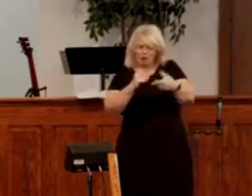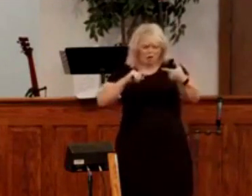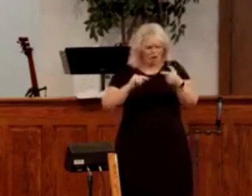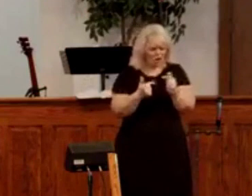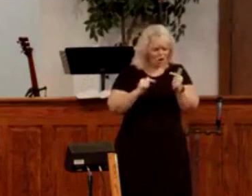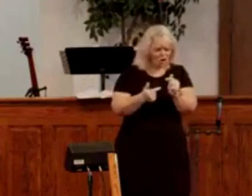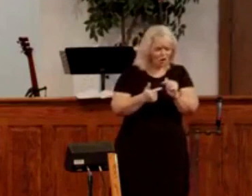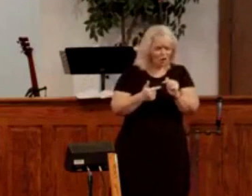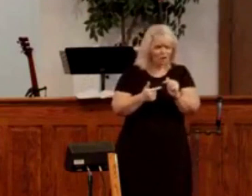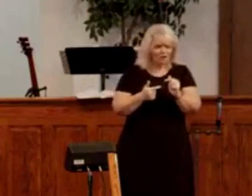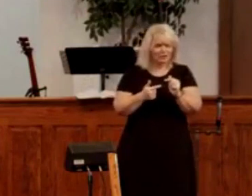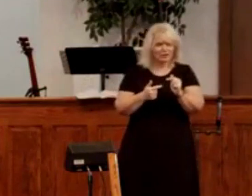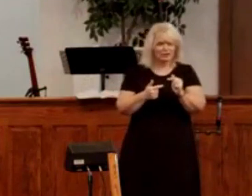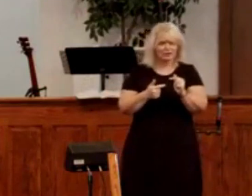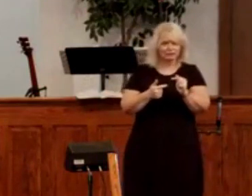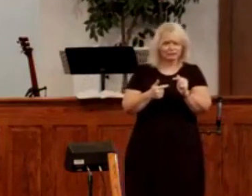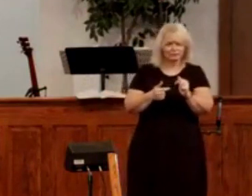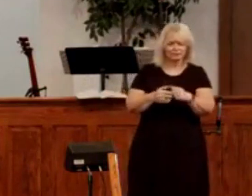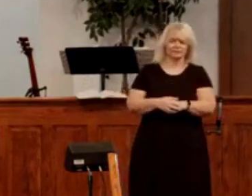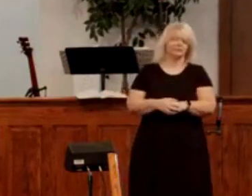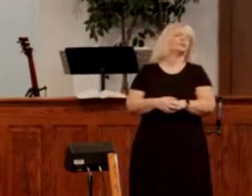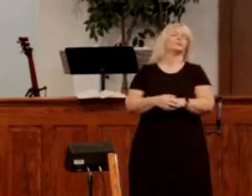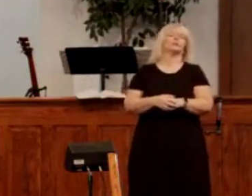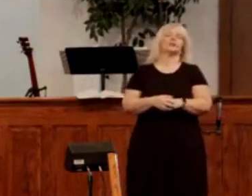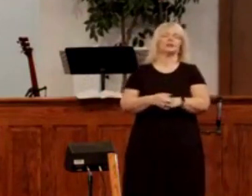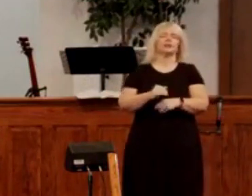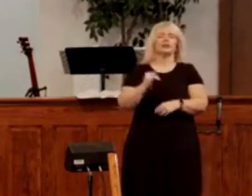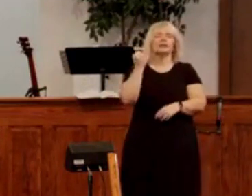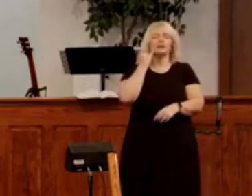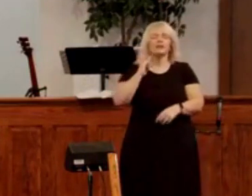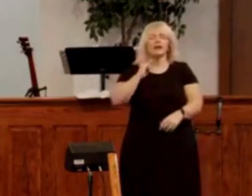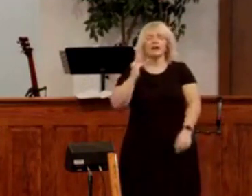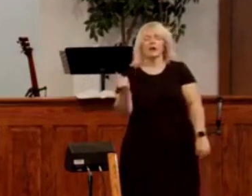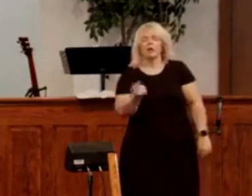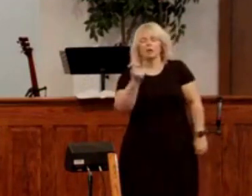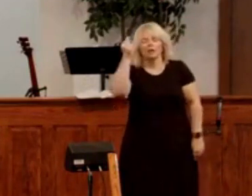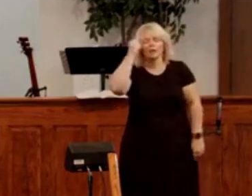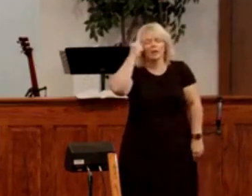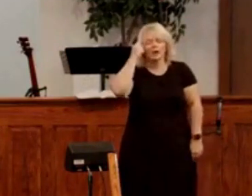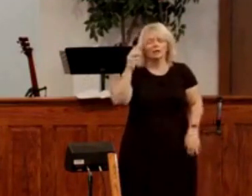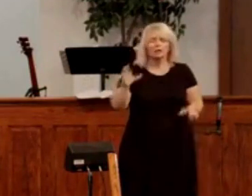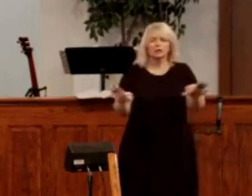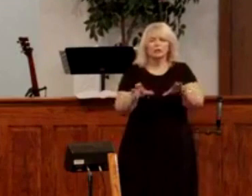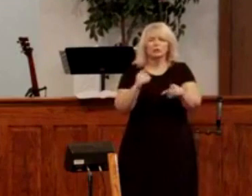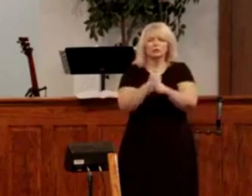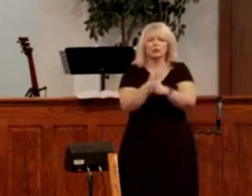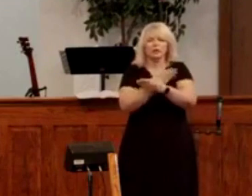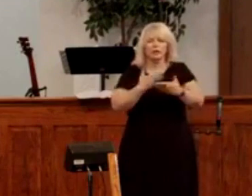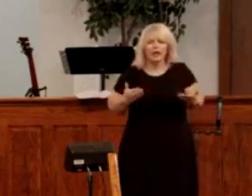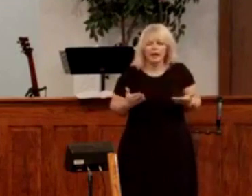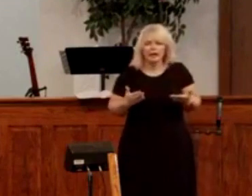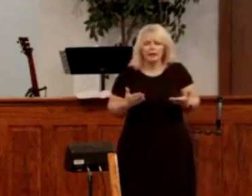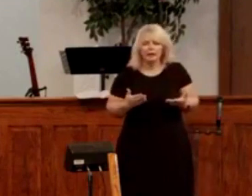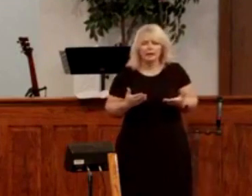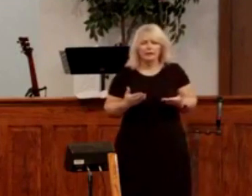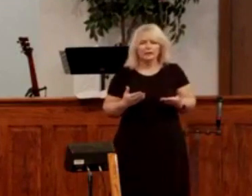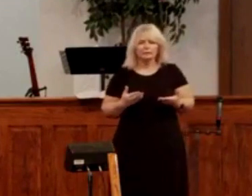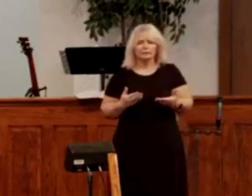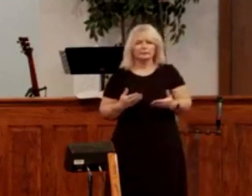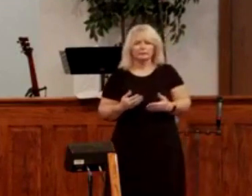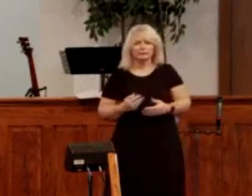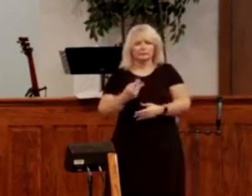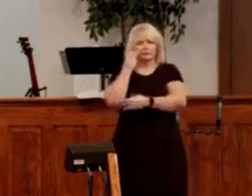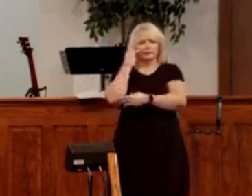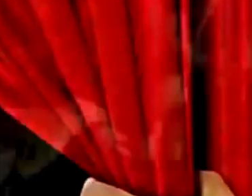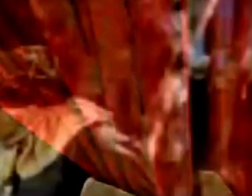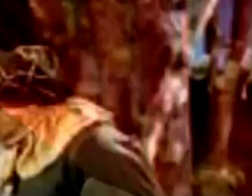know, man, if I only had the nerve to do the right thing, right? A good application last week. I saw an application for this week